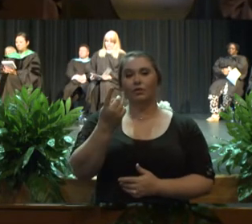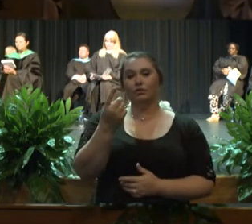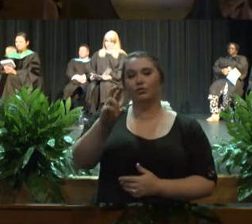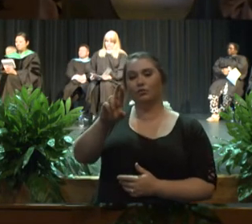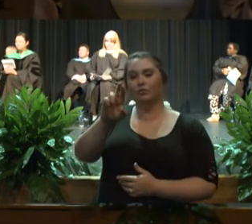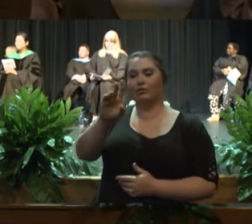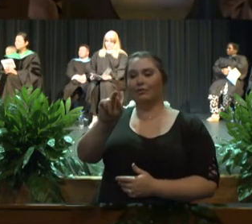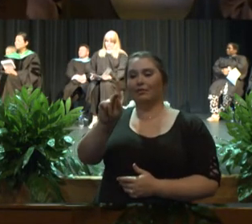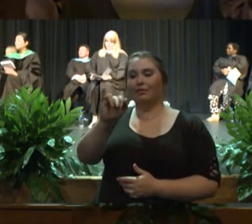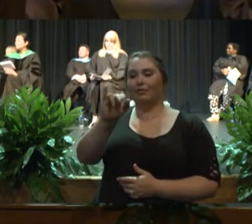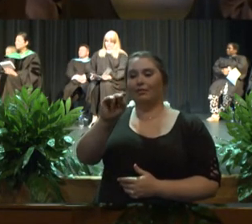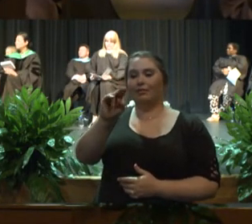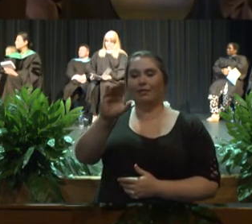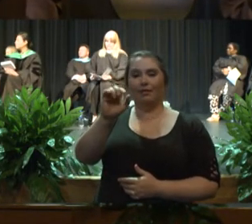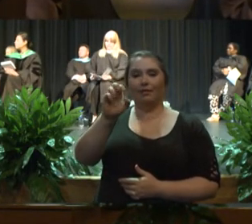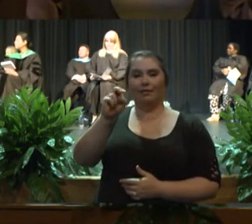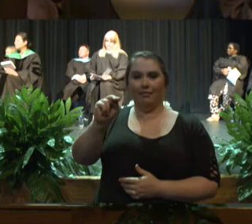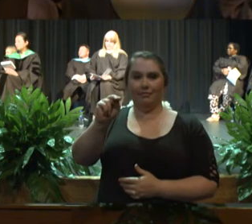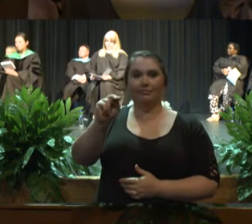Dr. Kincannon.